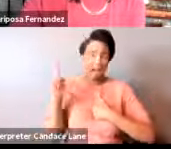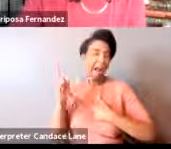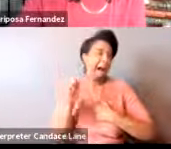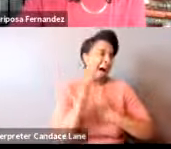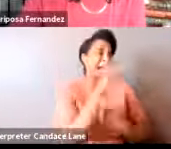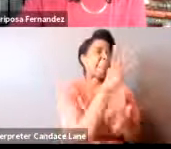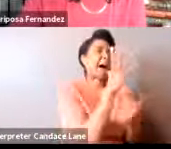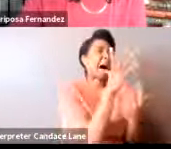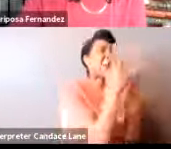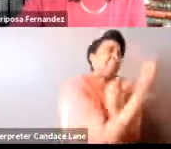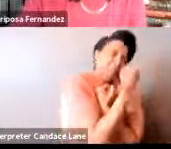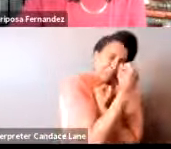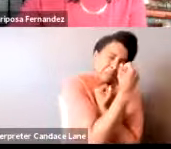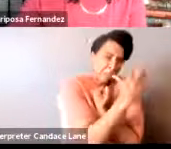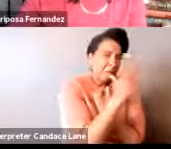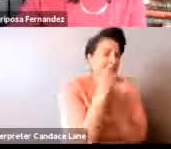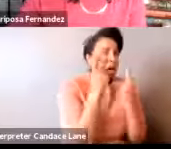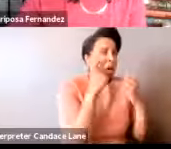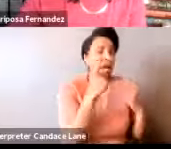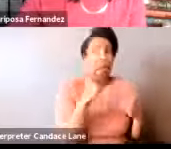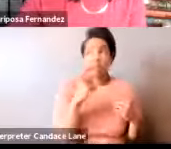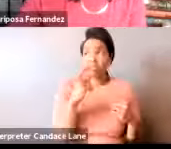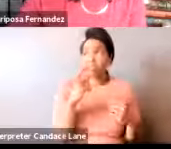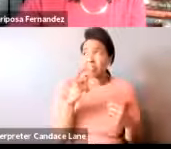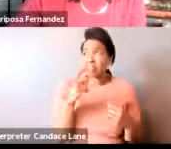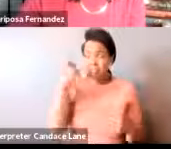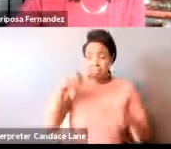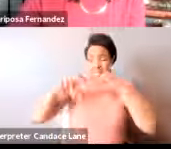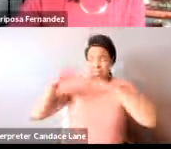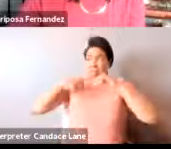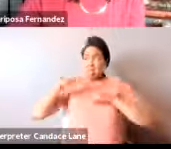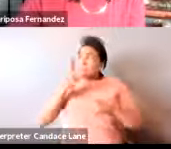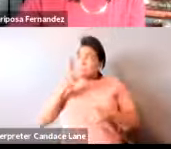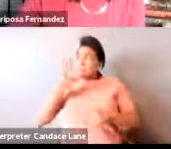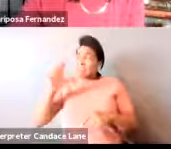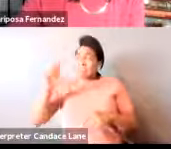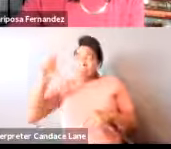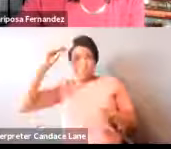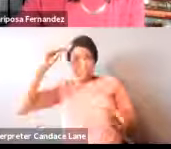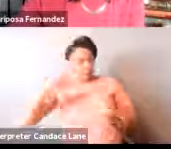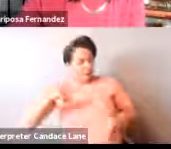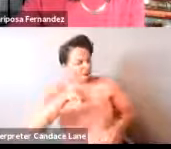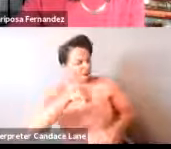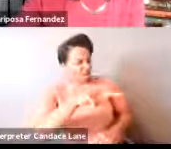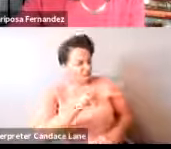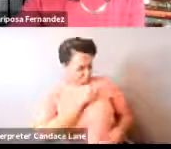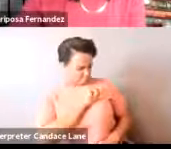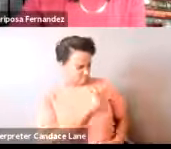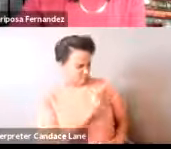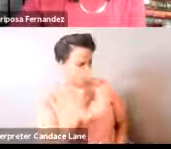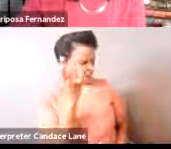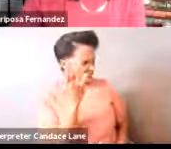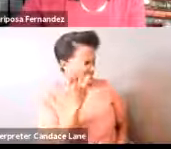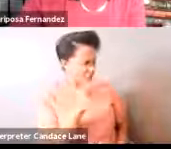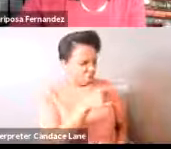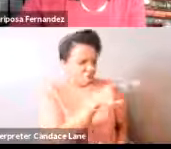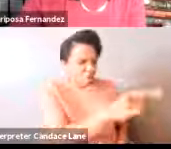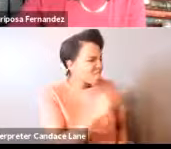eyes. "What are you doing wearing that button?" Mrs. Mangione asked me in the schoolyard. "You're not Black."